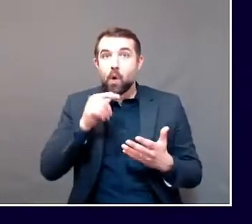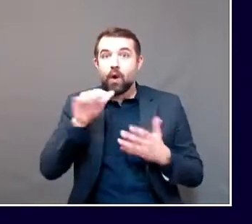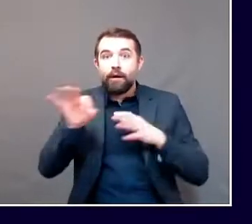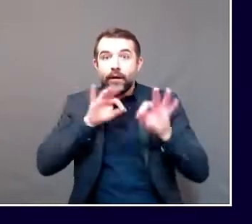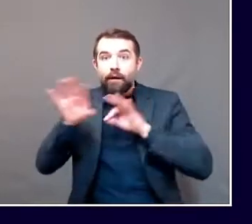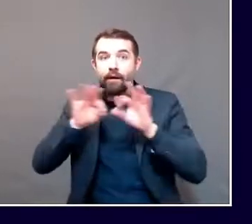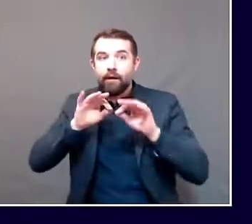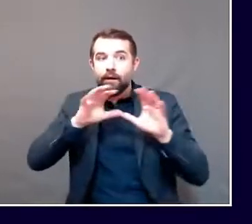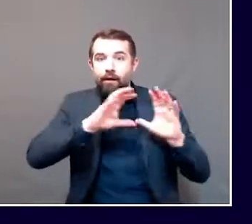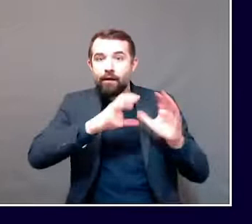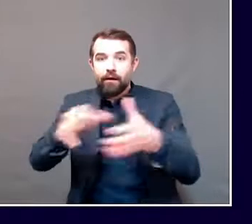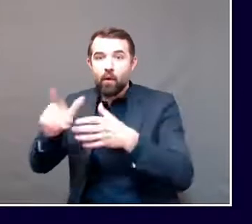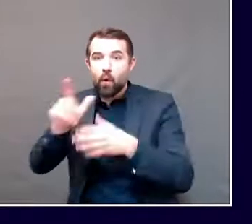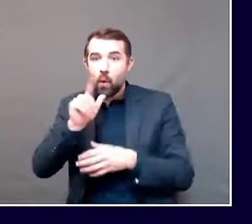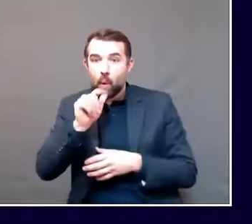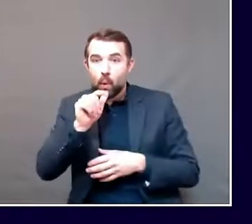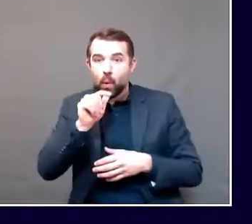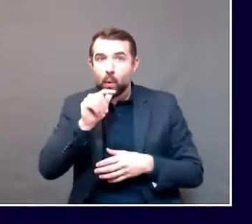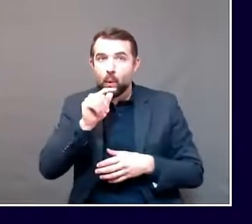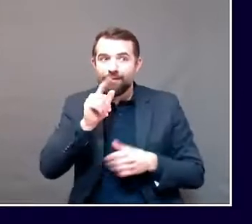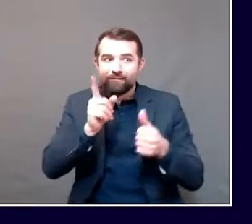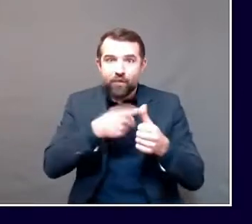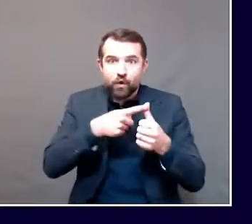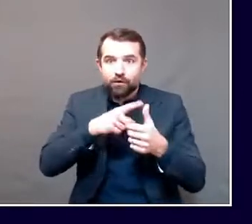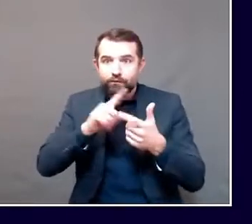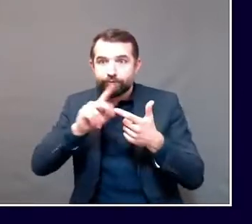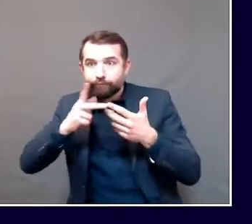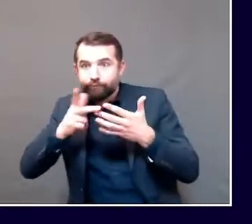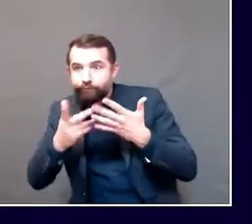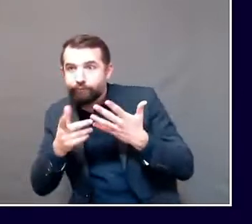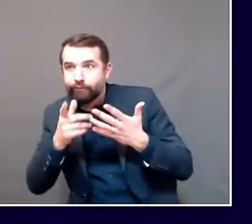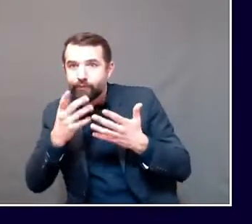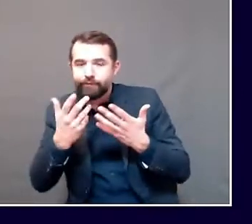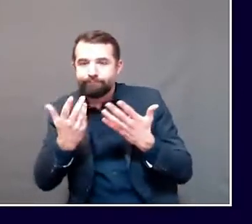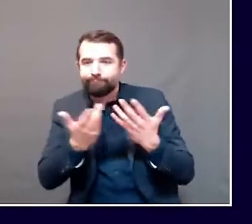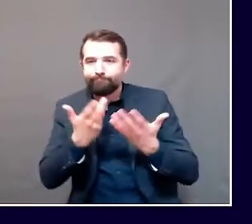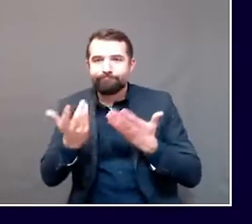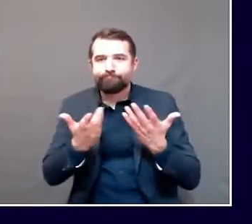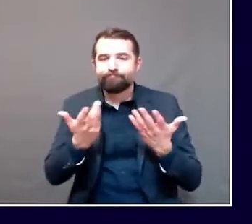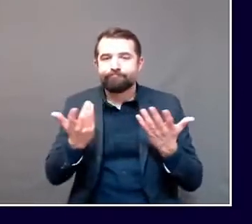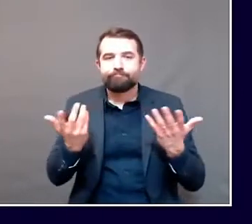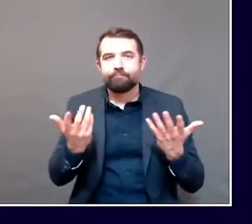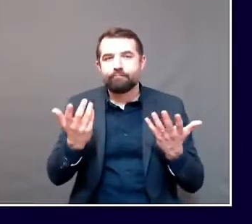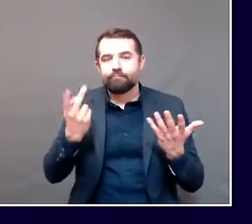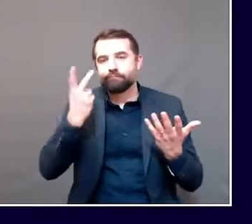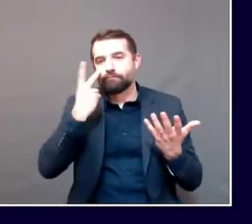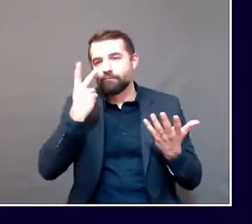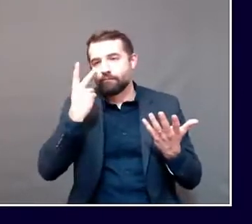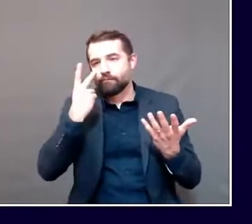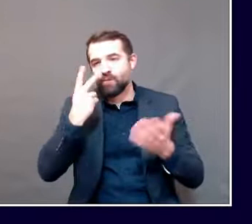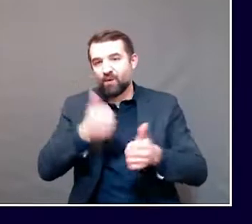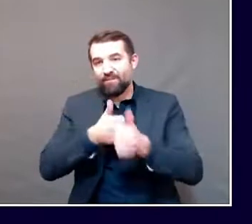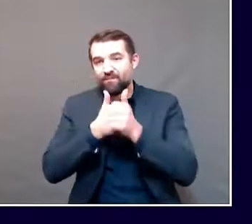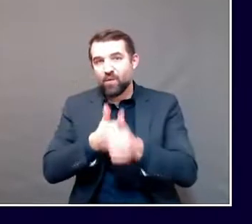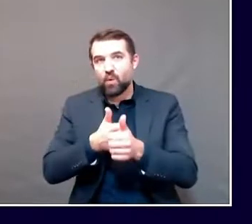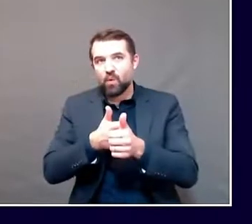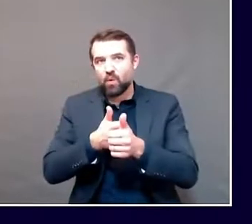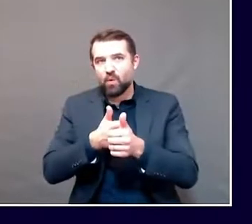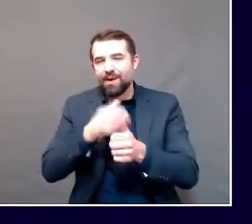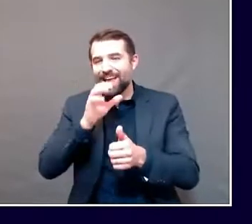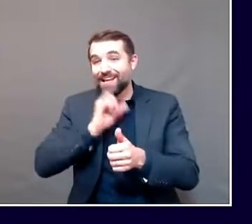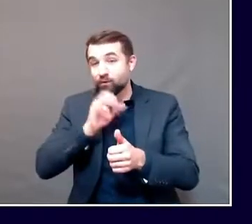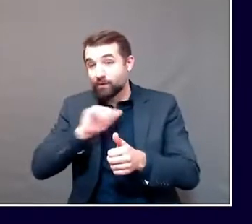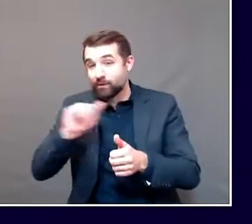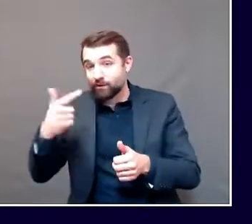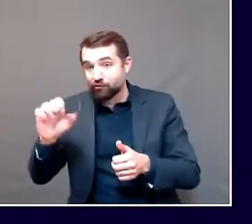the process. Similarly, that might be by age cutoff. It may be by frontline status, but there